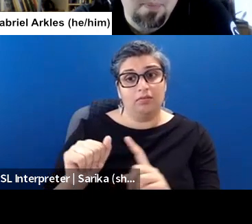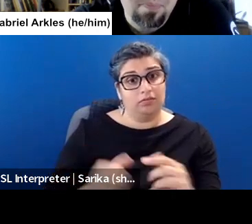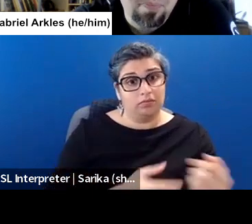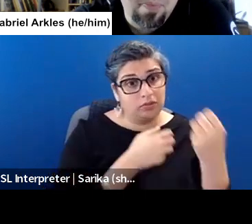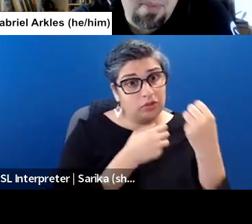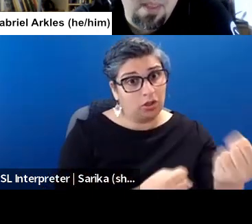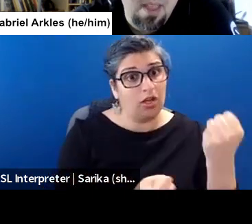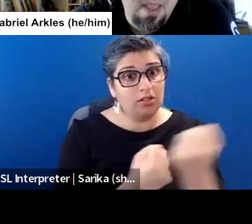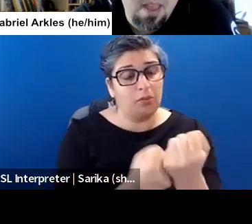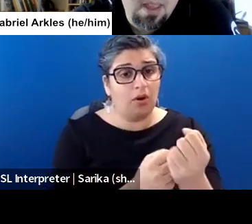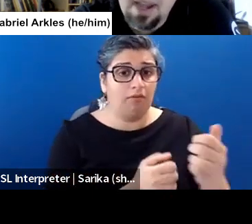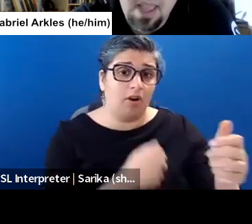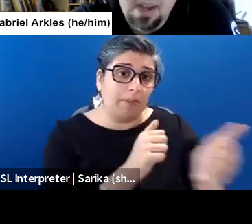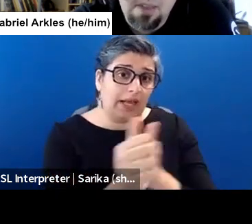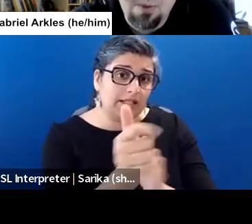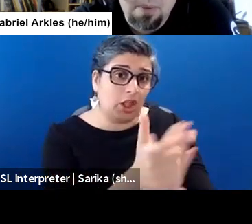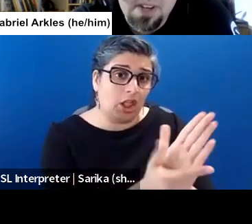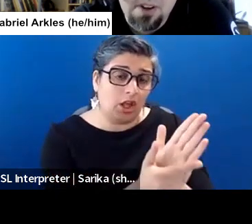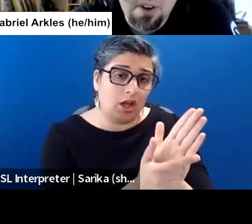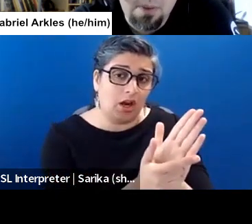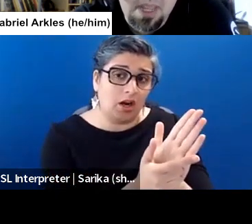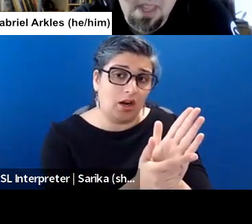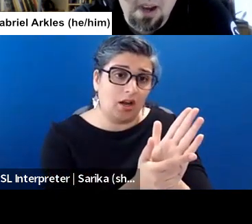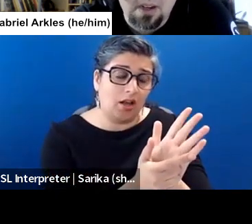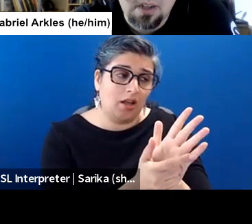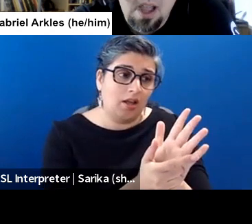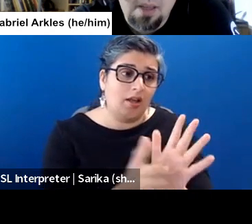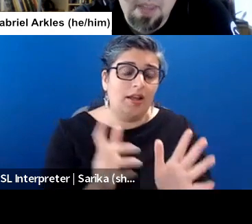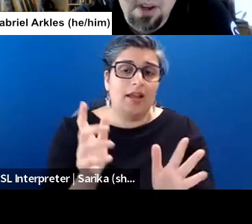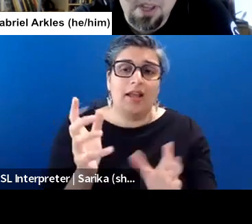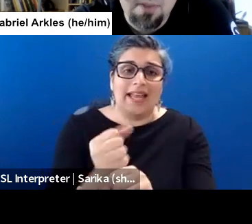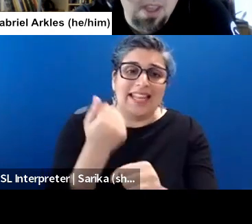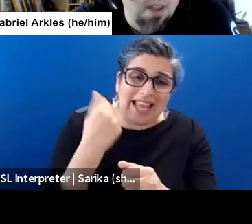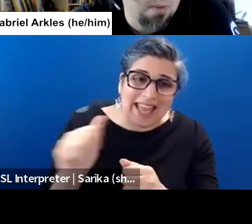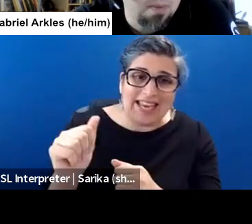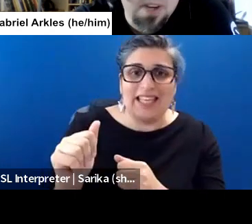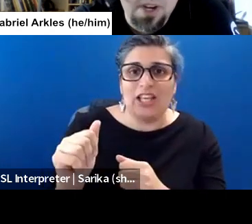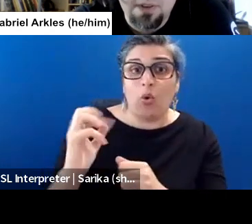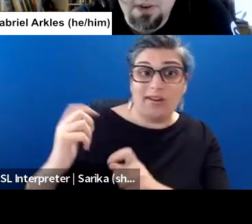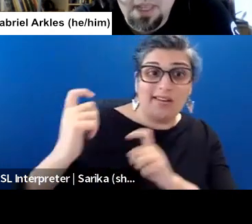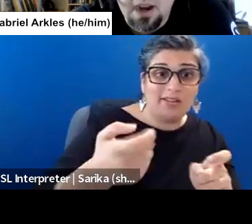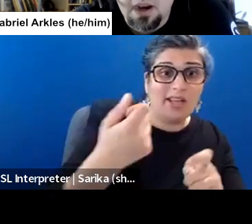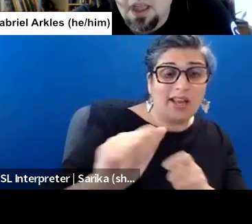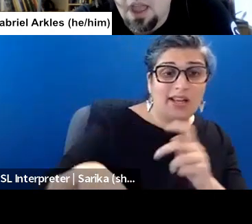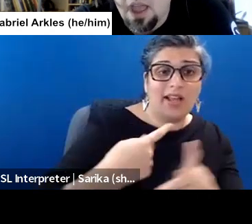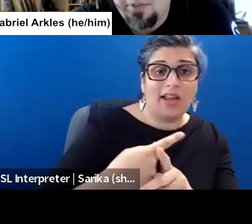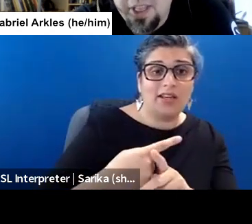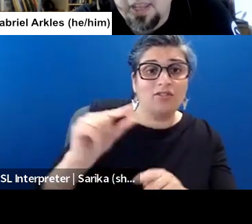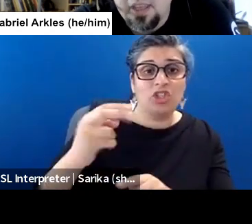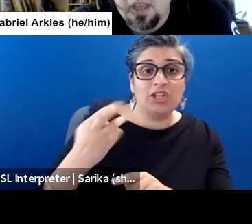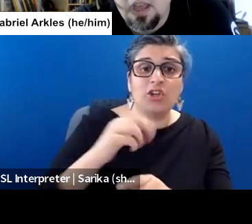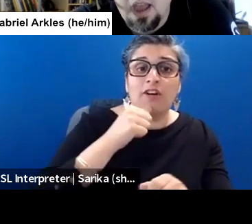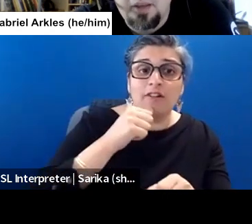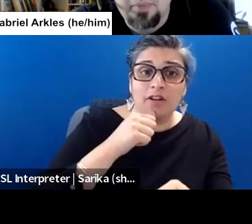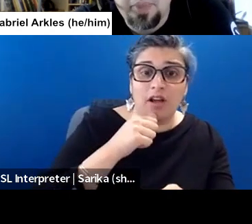make getting any form of gender affirming care, getting or giving any form of gender affirming care, a